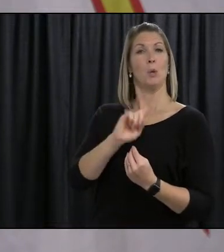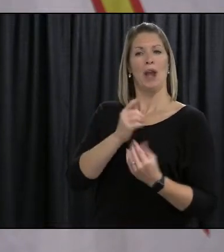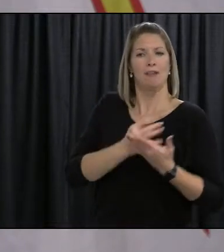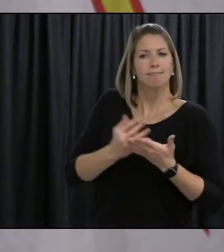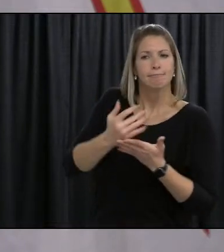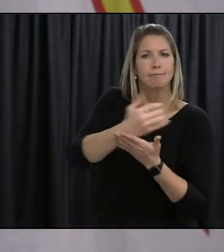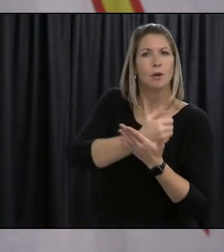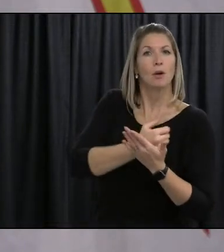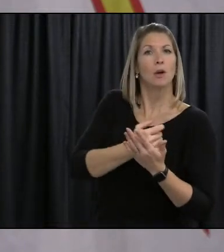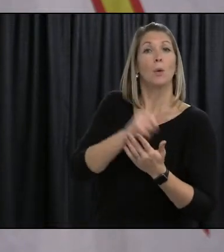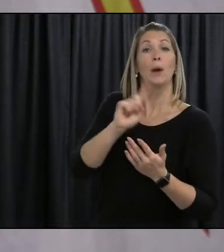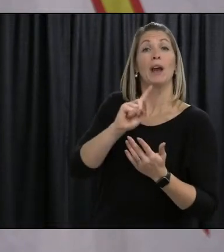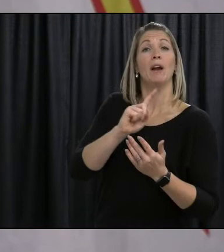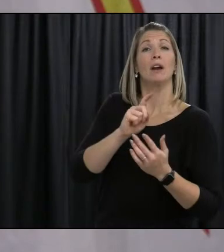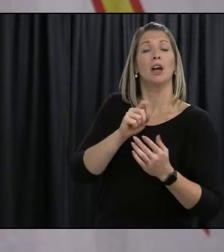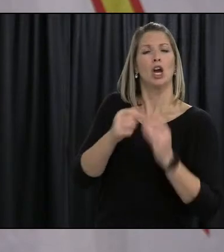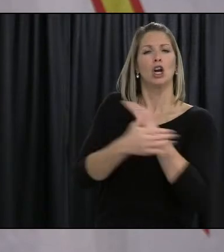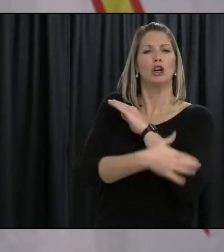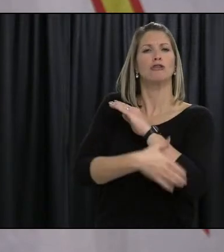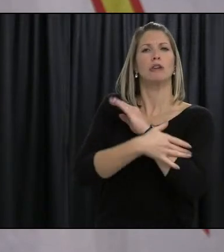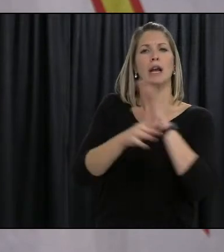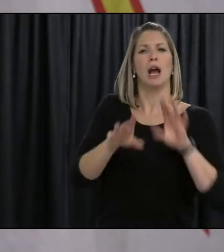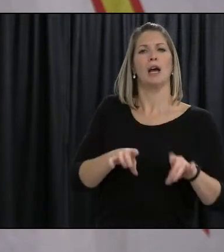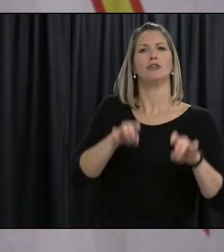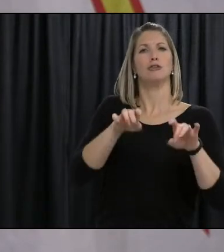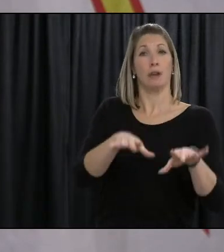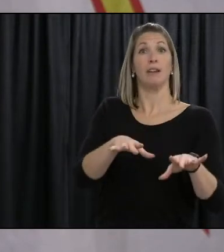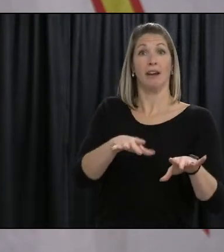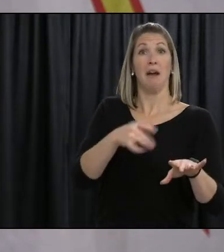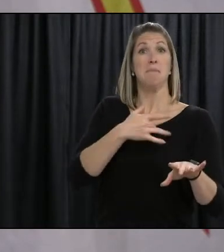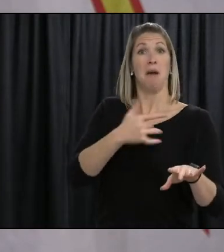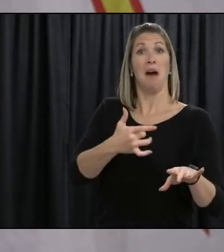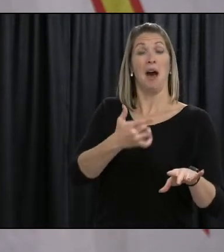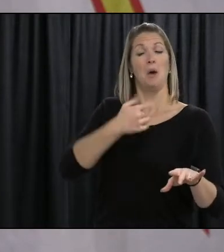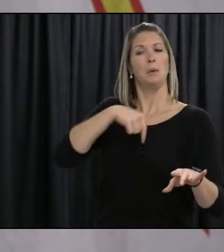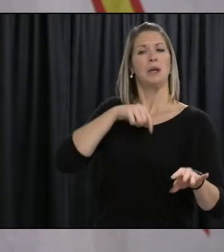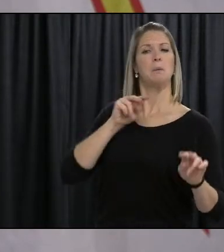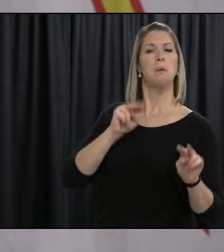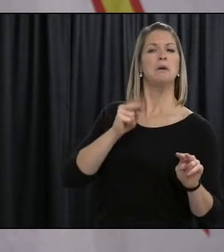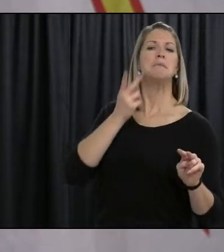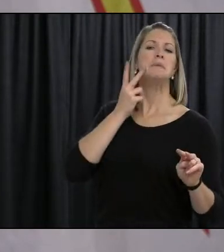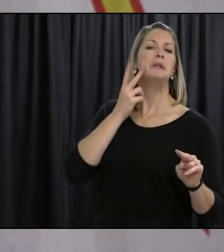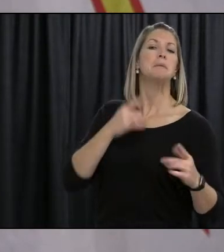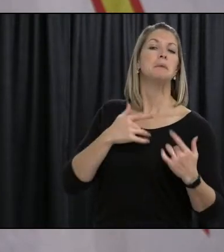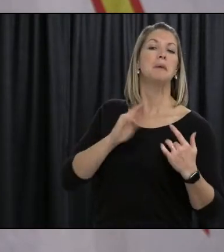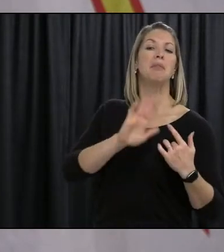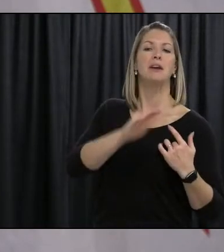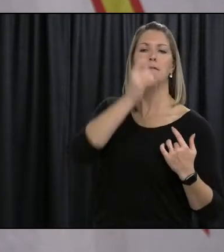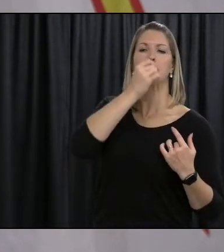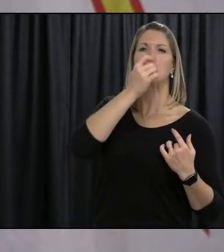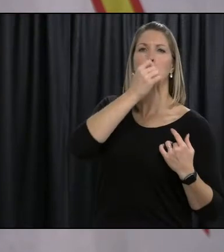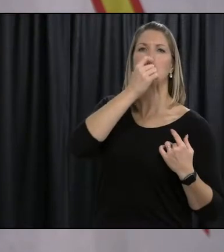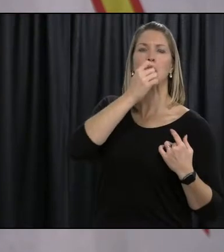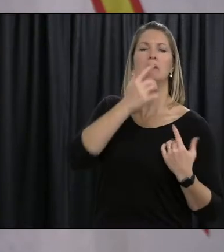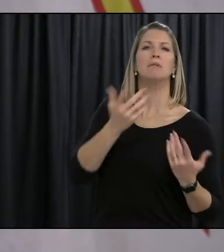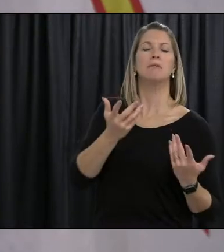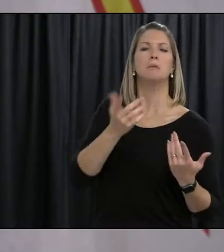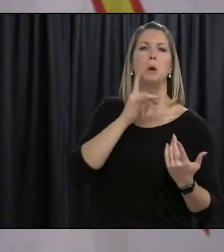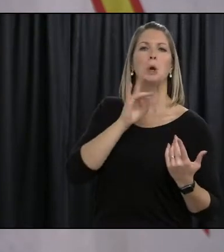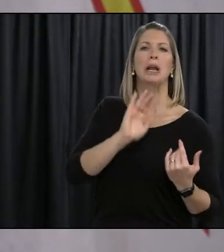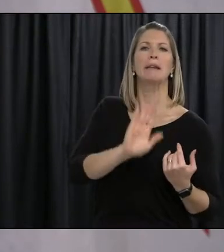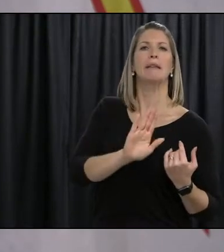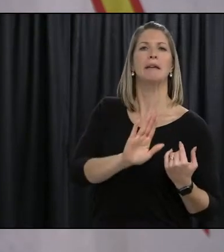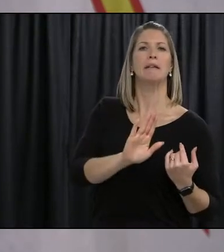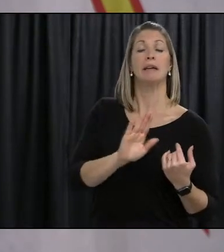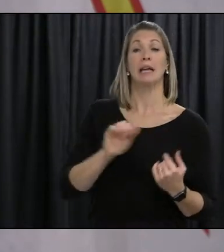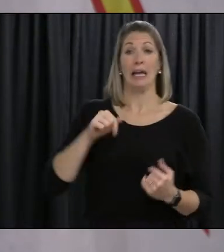that for flu when we're trying to look at our own season. This year, I think, certainly we haven't